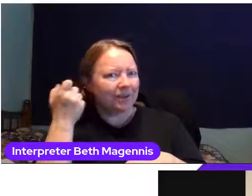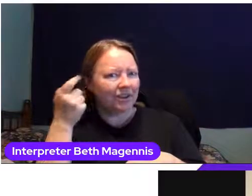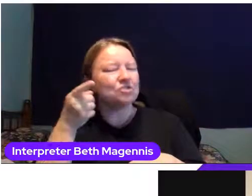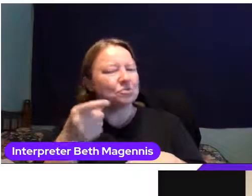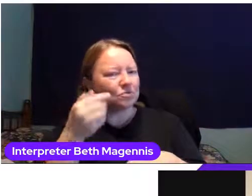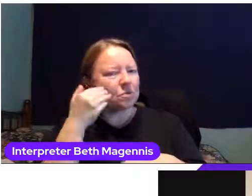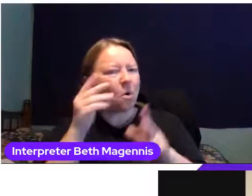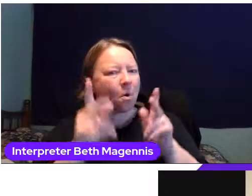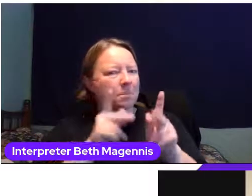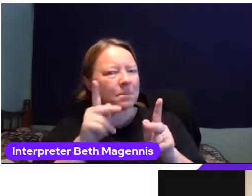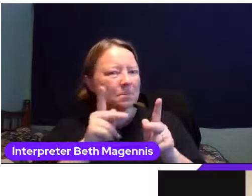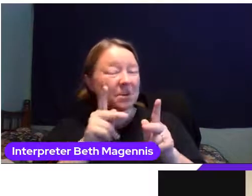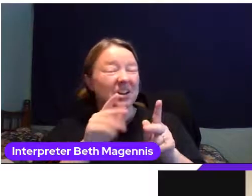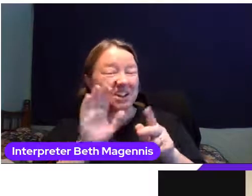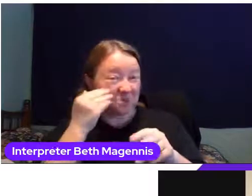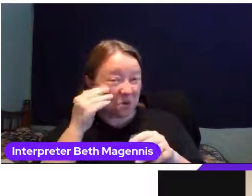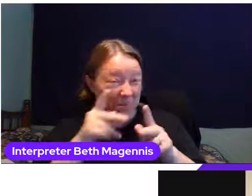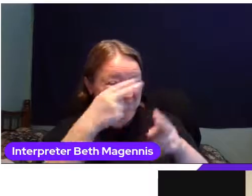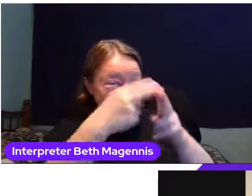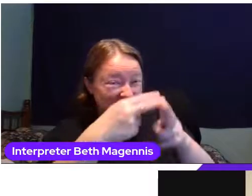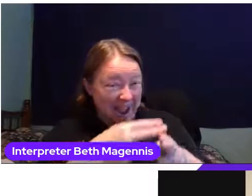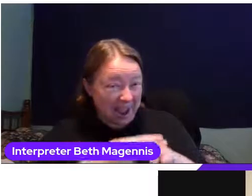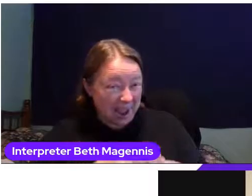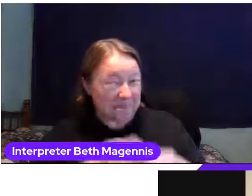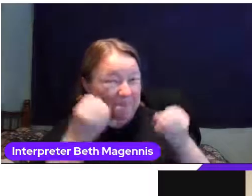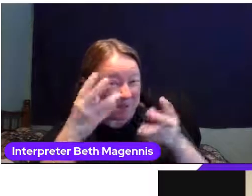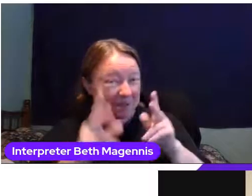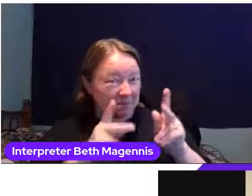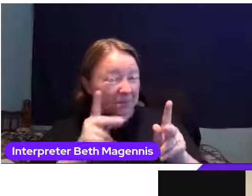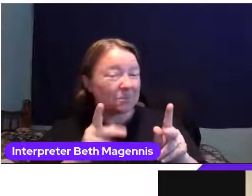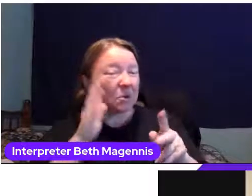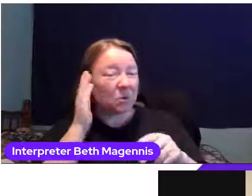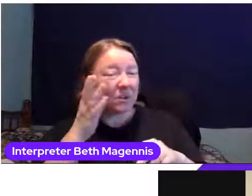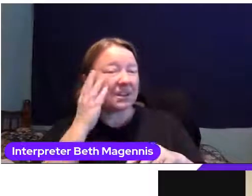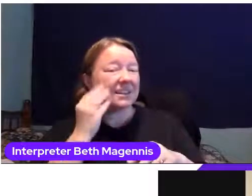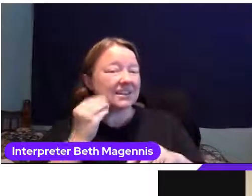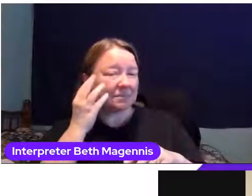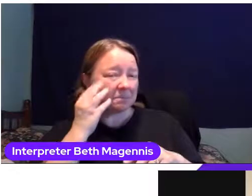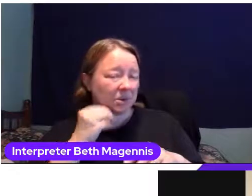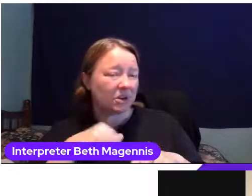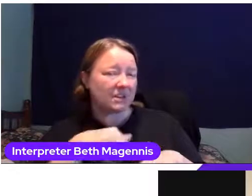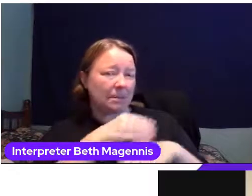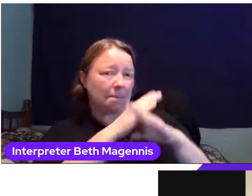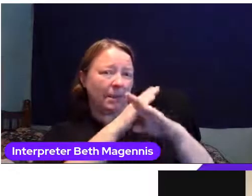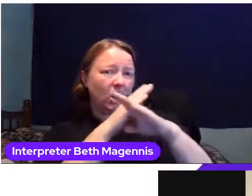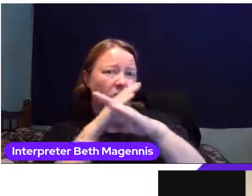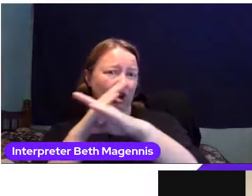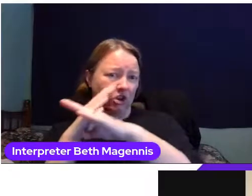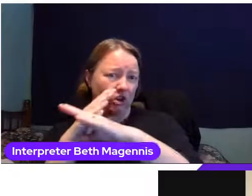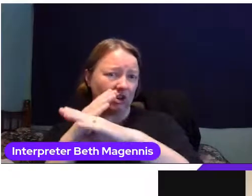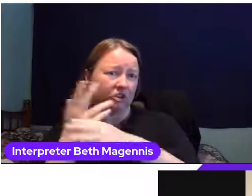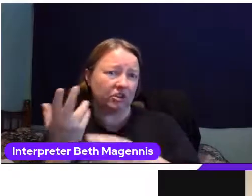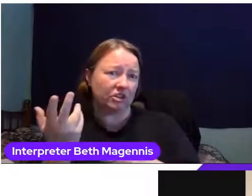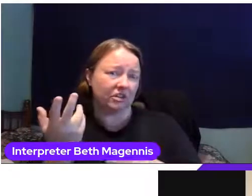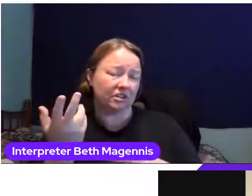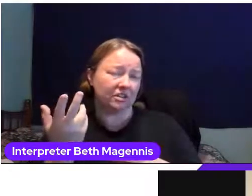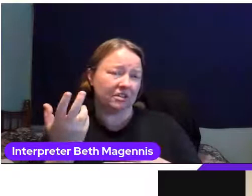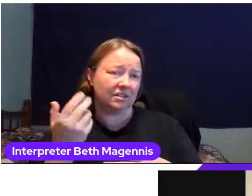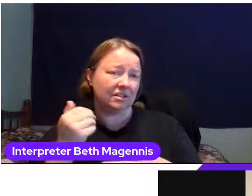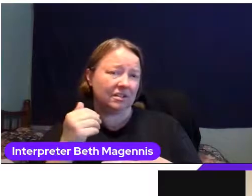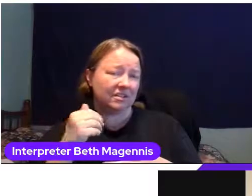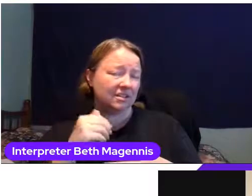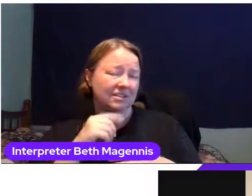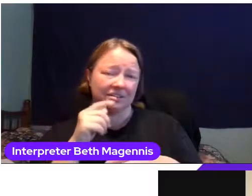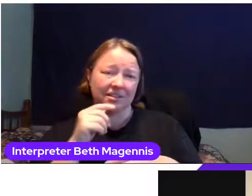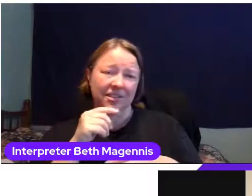know people by name, a lot of people by name who are going to experience that barrier as a roadblock to enjoying